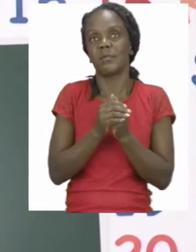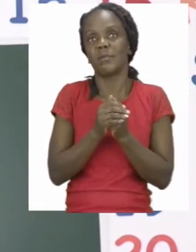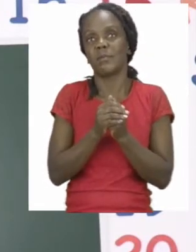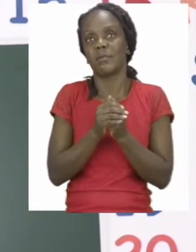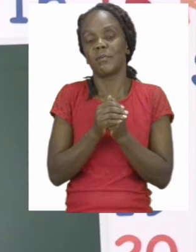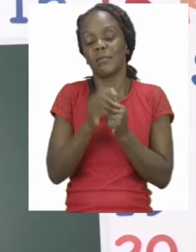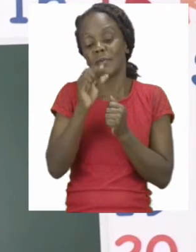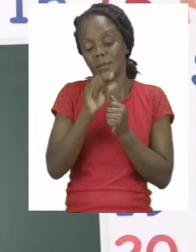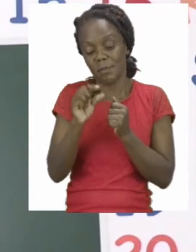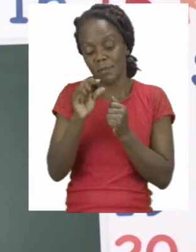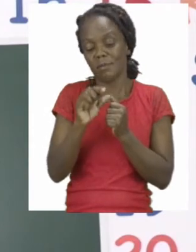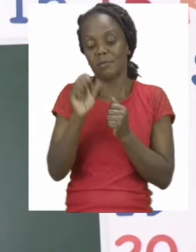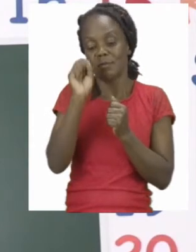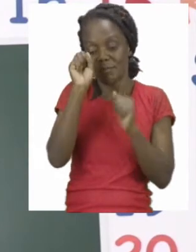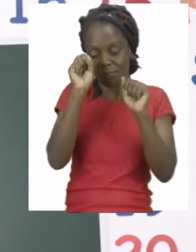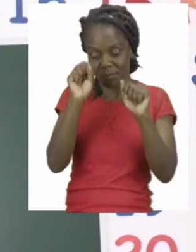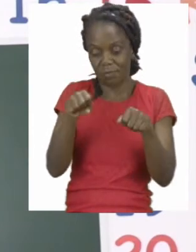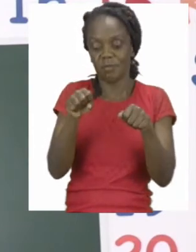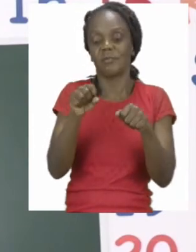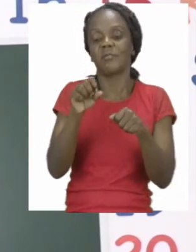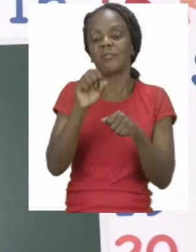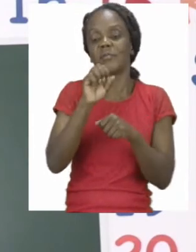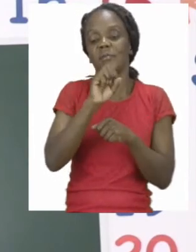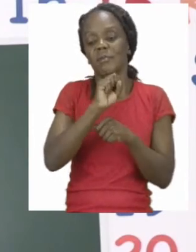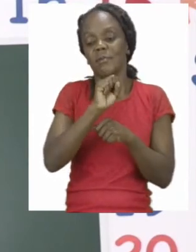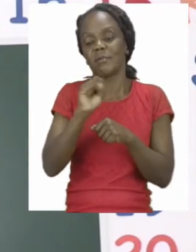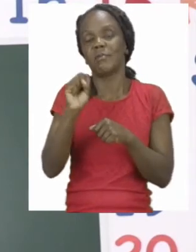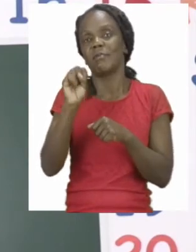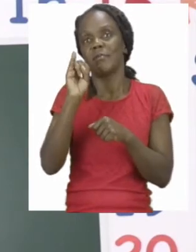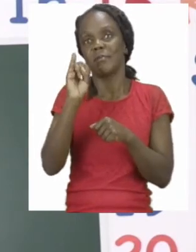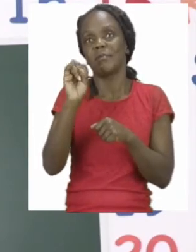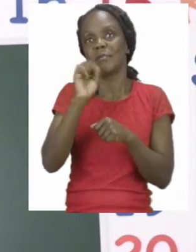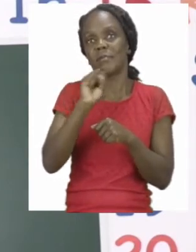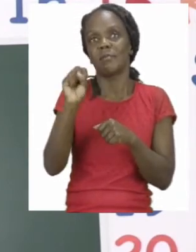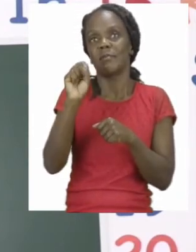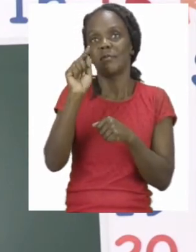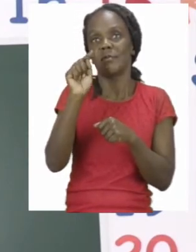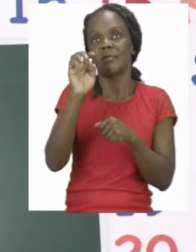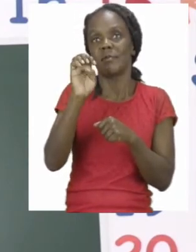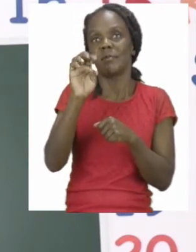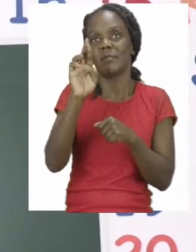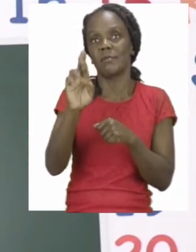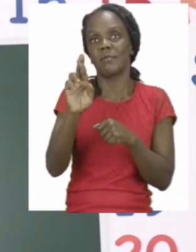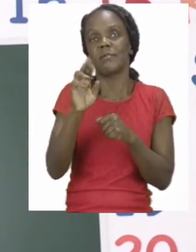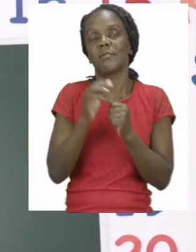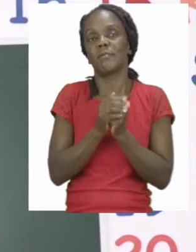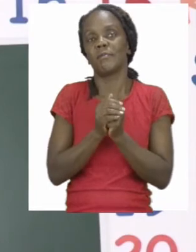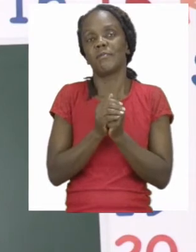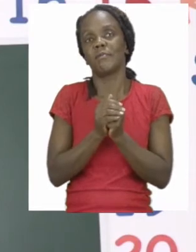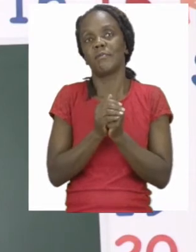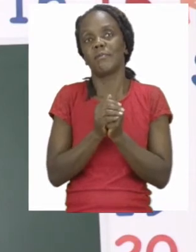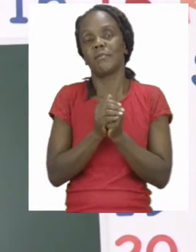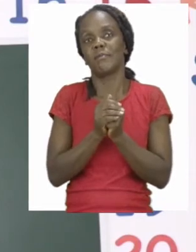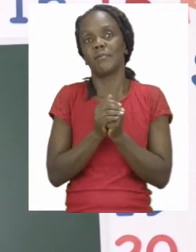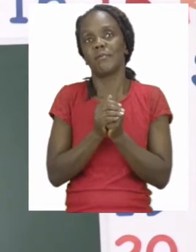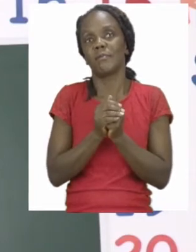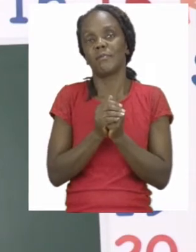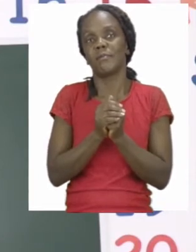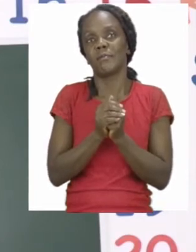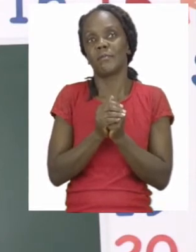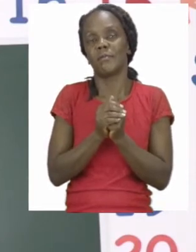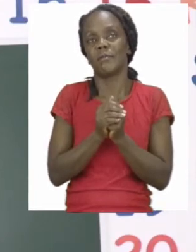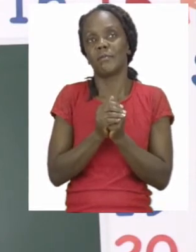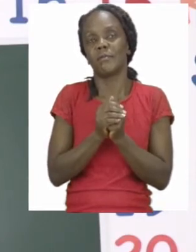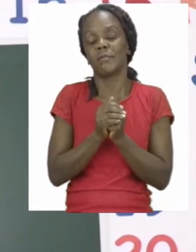is sister. Well done, everyone. So we are now going to match with